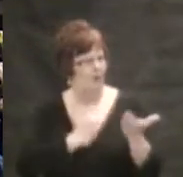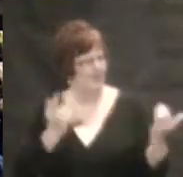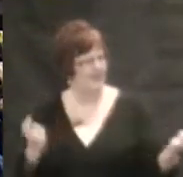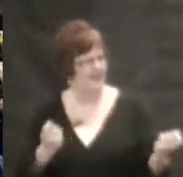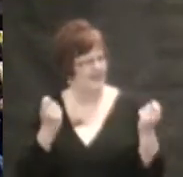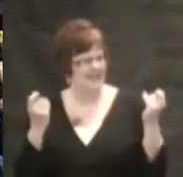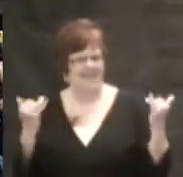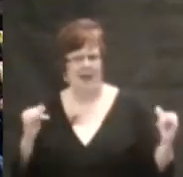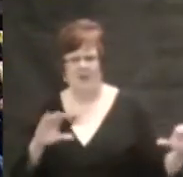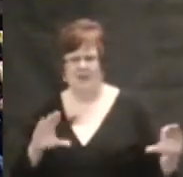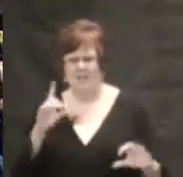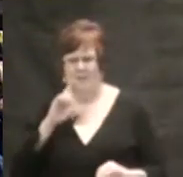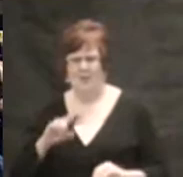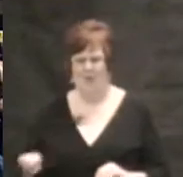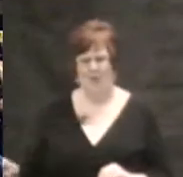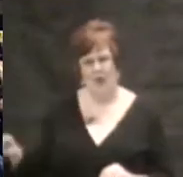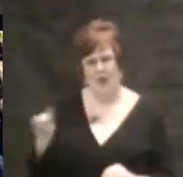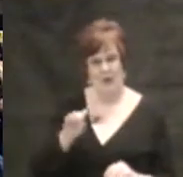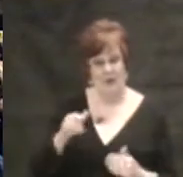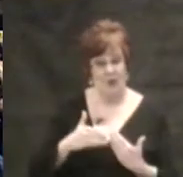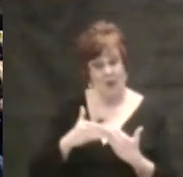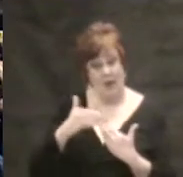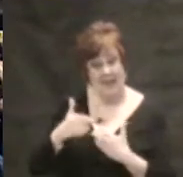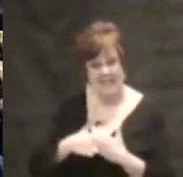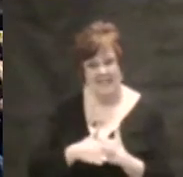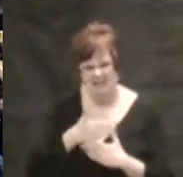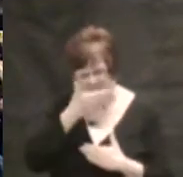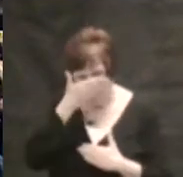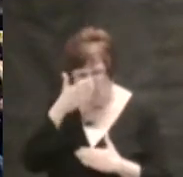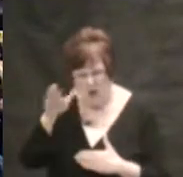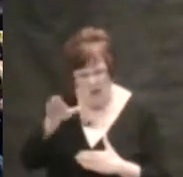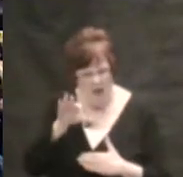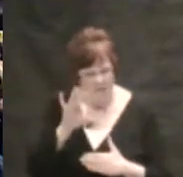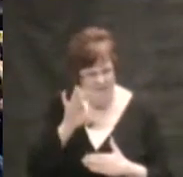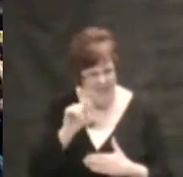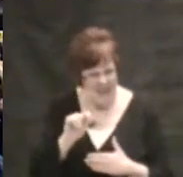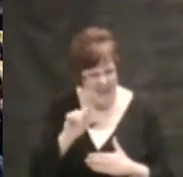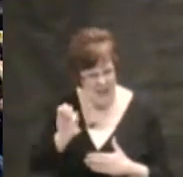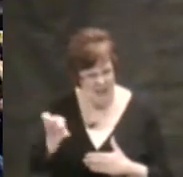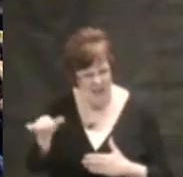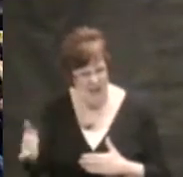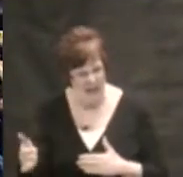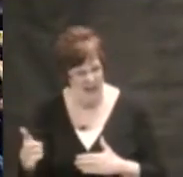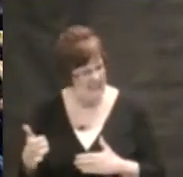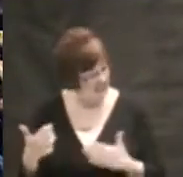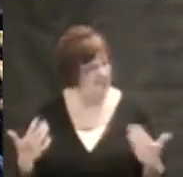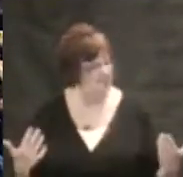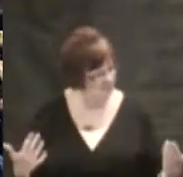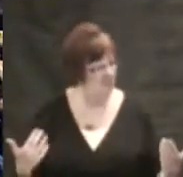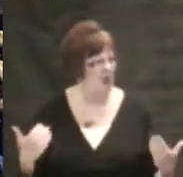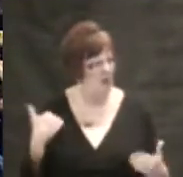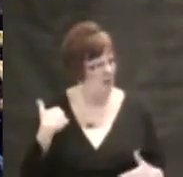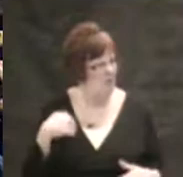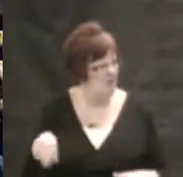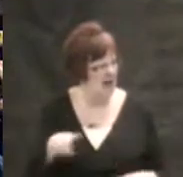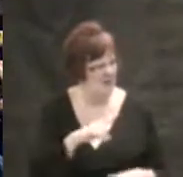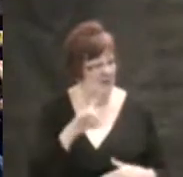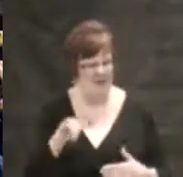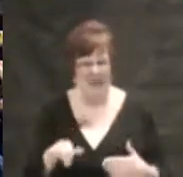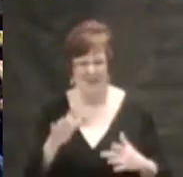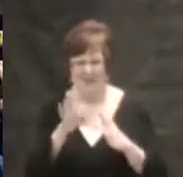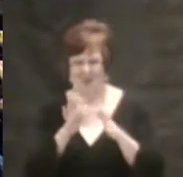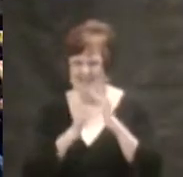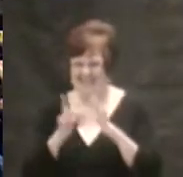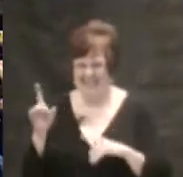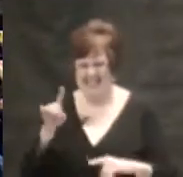now what he does for you. So the next time you smell your feet or someone else's, you can be reminded that Jesus has come